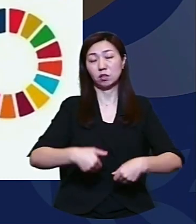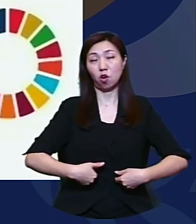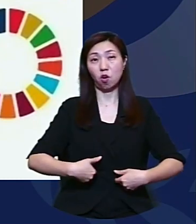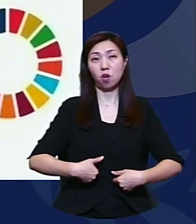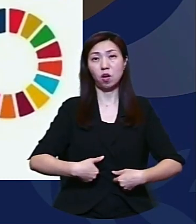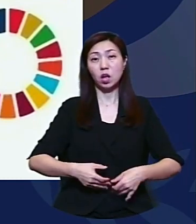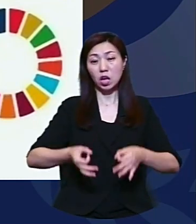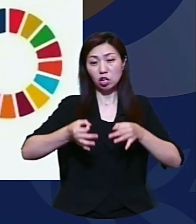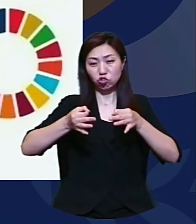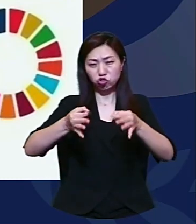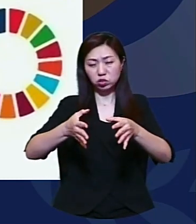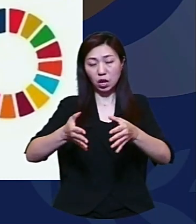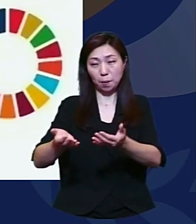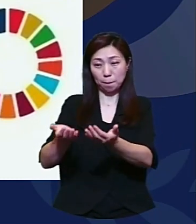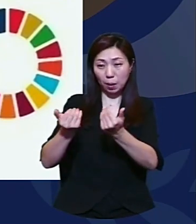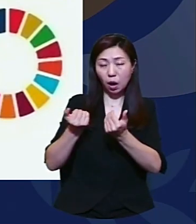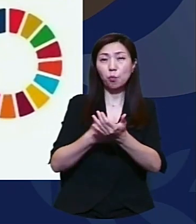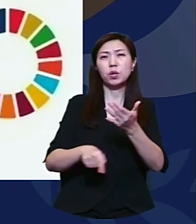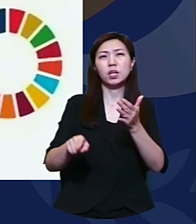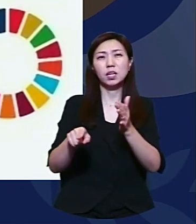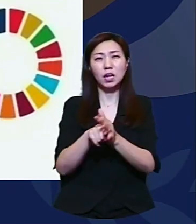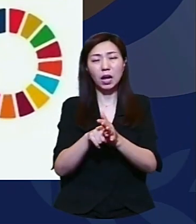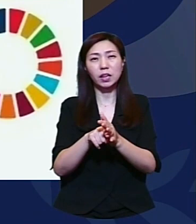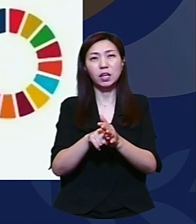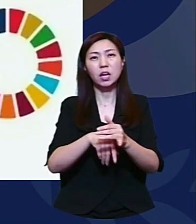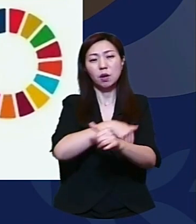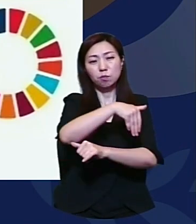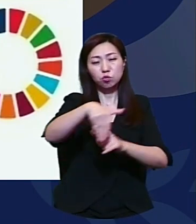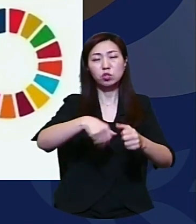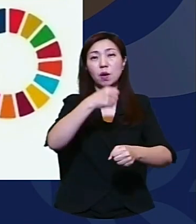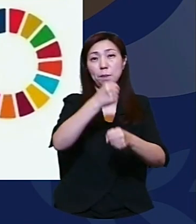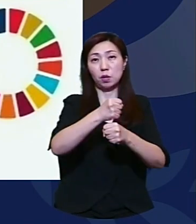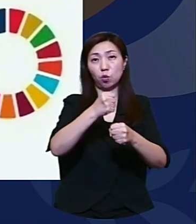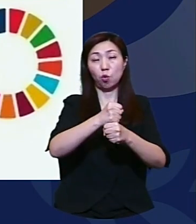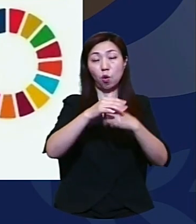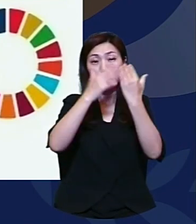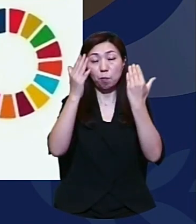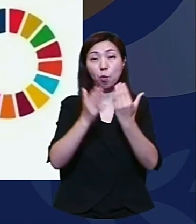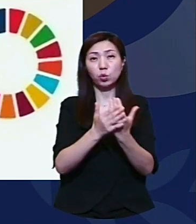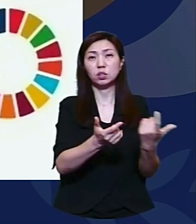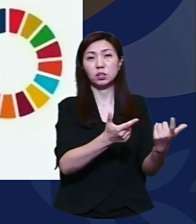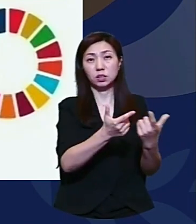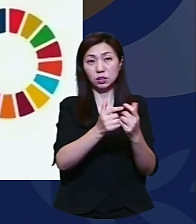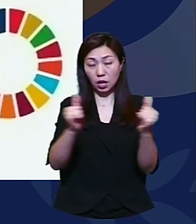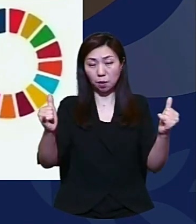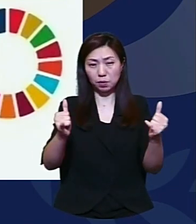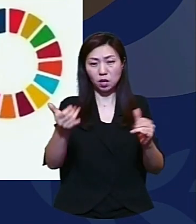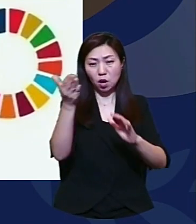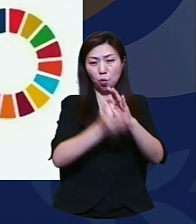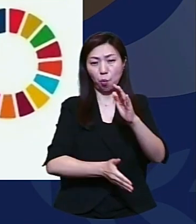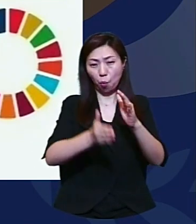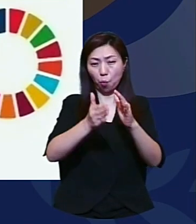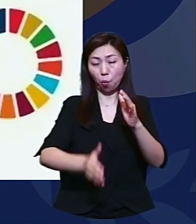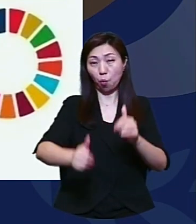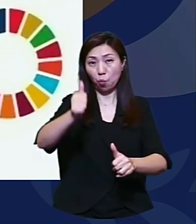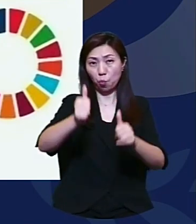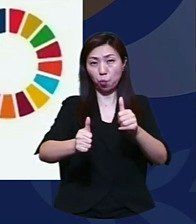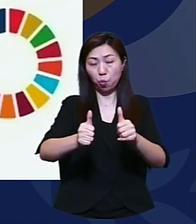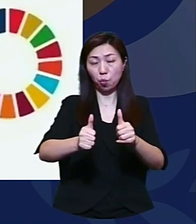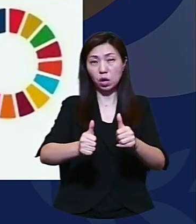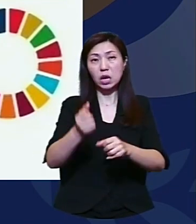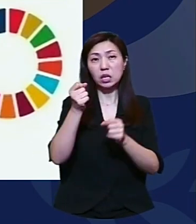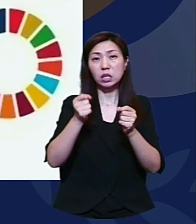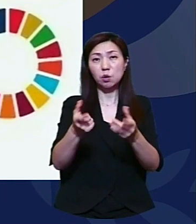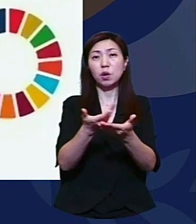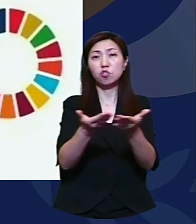see the potential for growth and a reasonable opportunity for return on investment. And of course, where